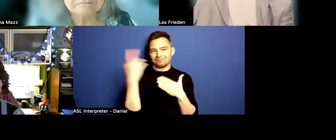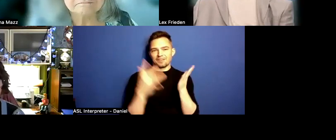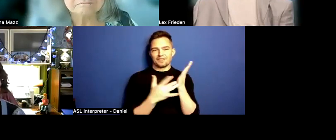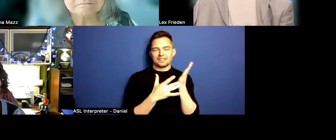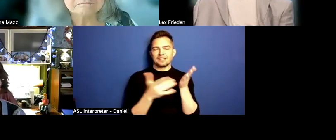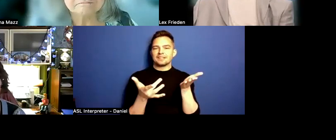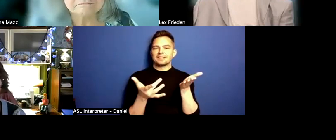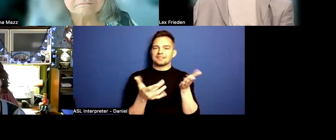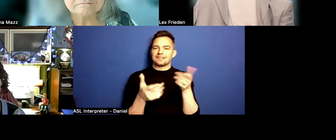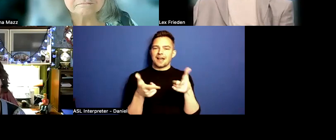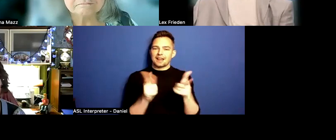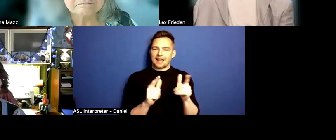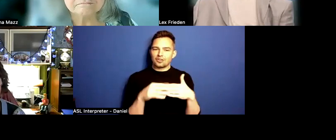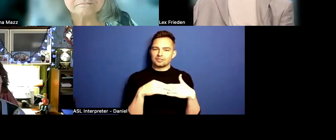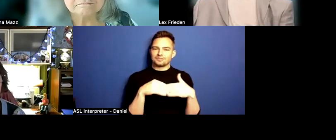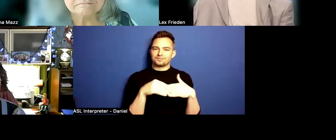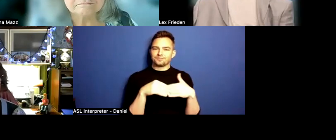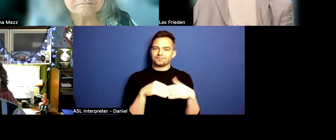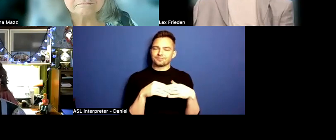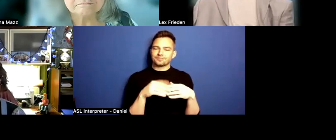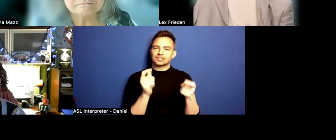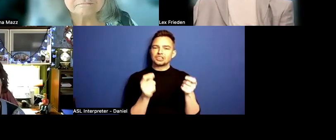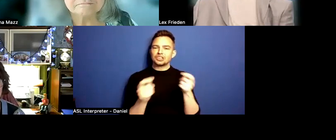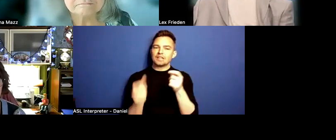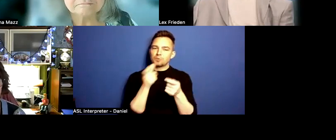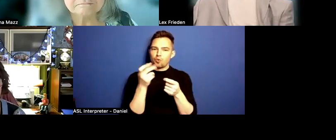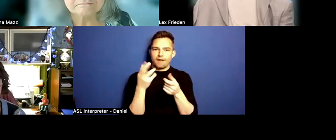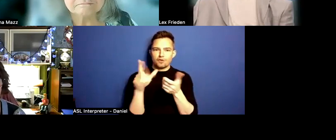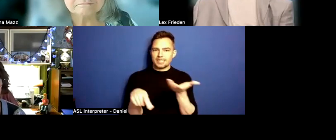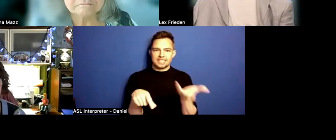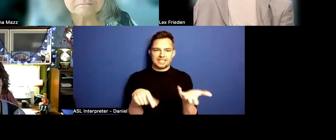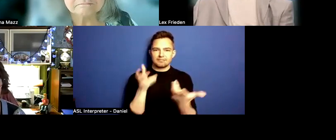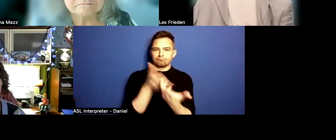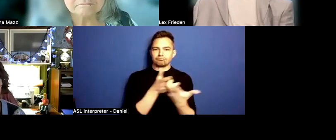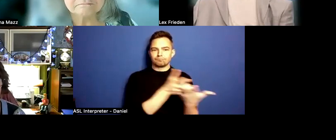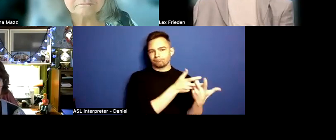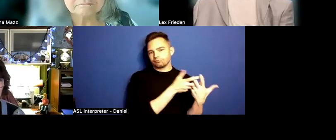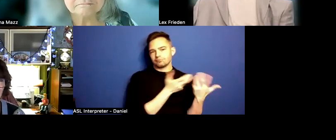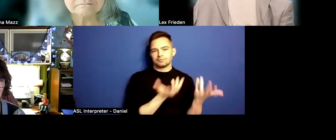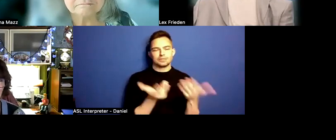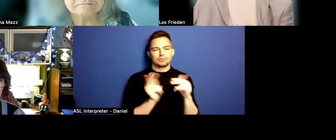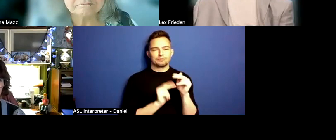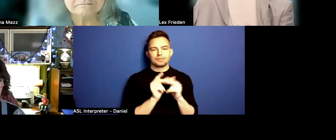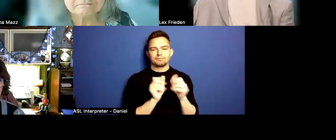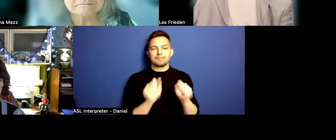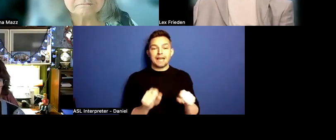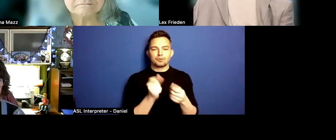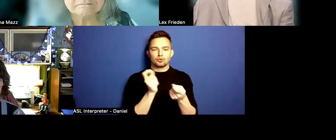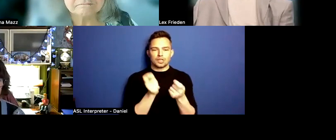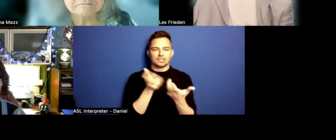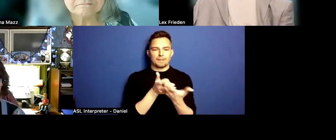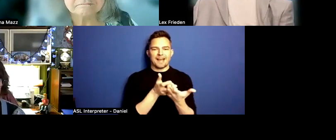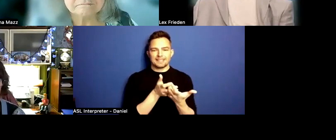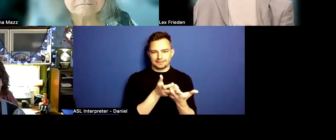to make it adjustable for whoever needs it, to be able to customize that. I think that that's something